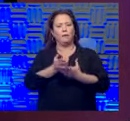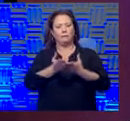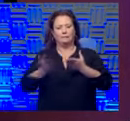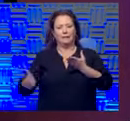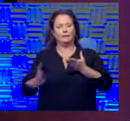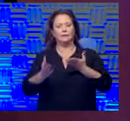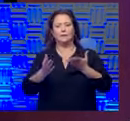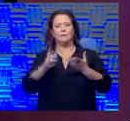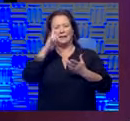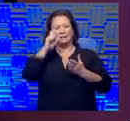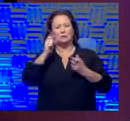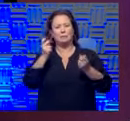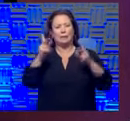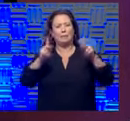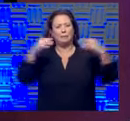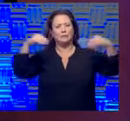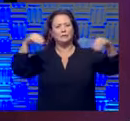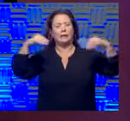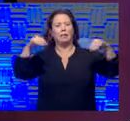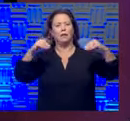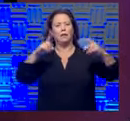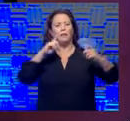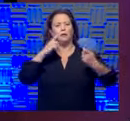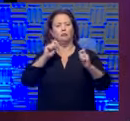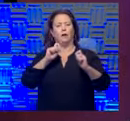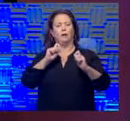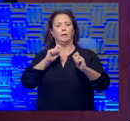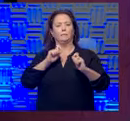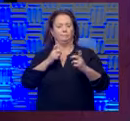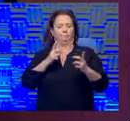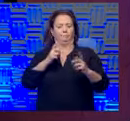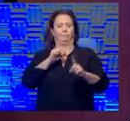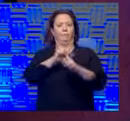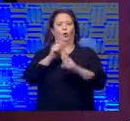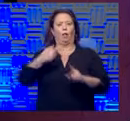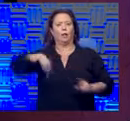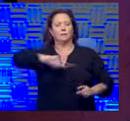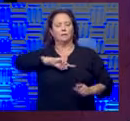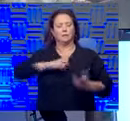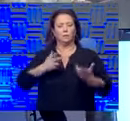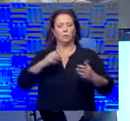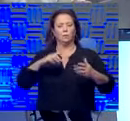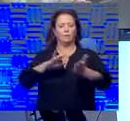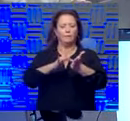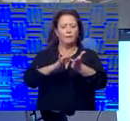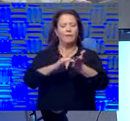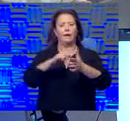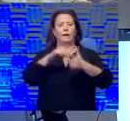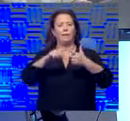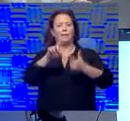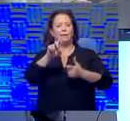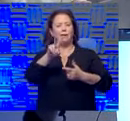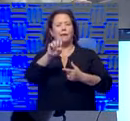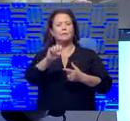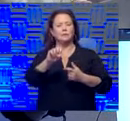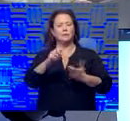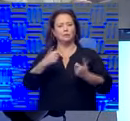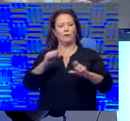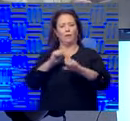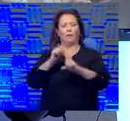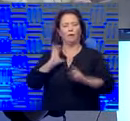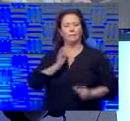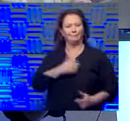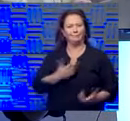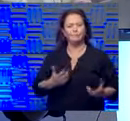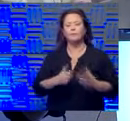there's a lot of people that are being taken to the cleaners with these devices and drugs and whatnot. We've said that we're still a